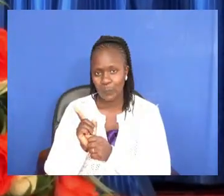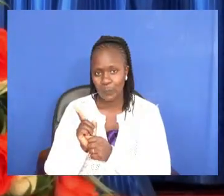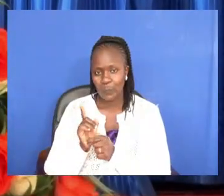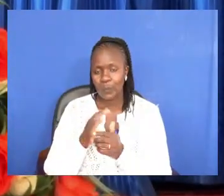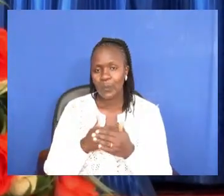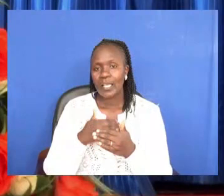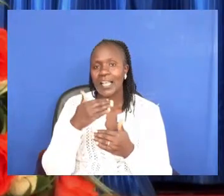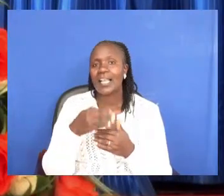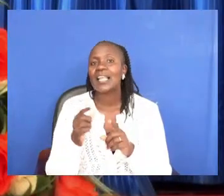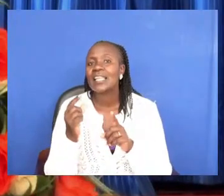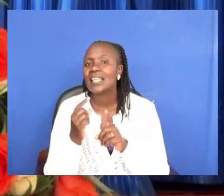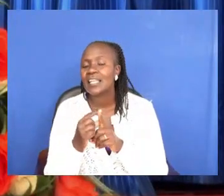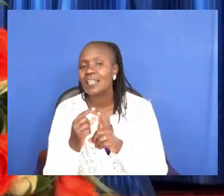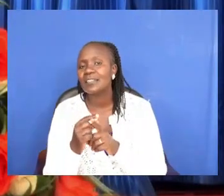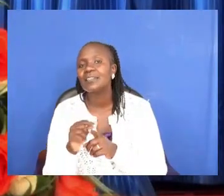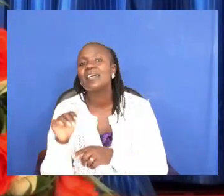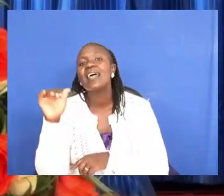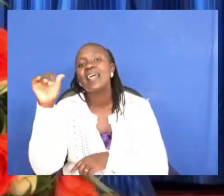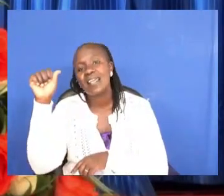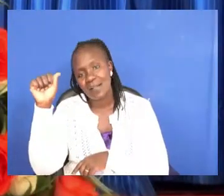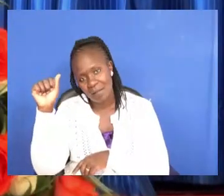Then the letter A.